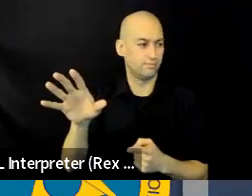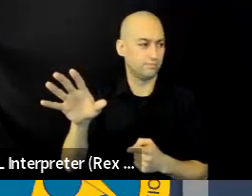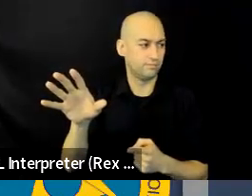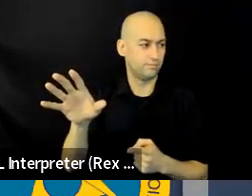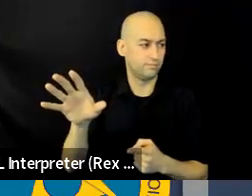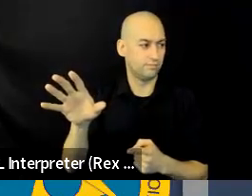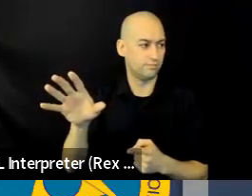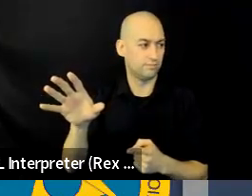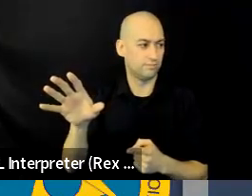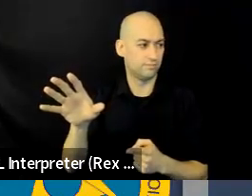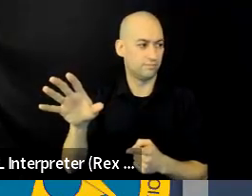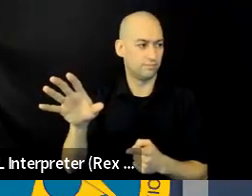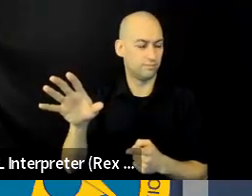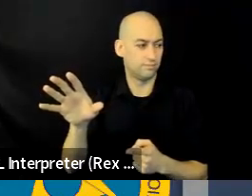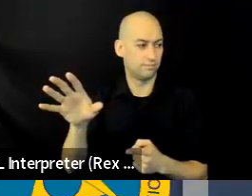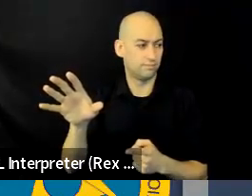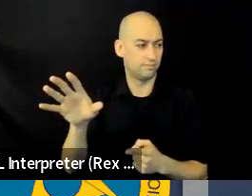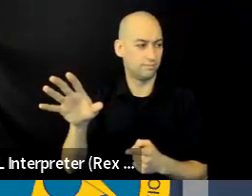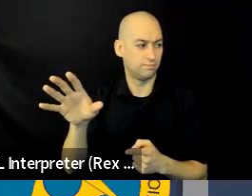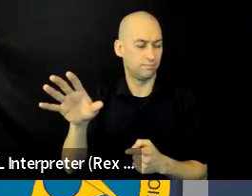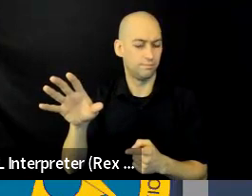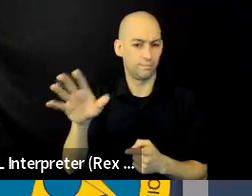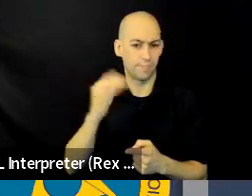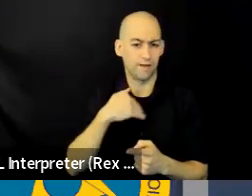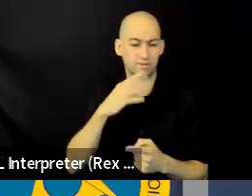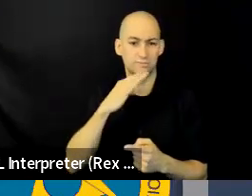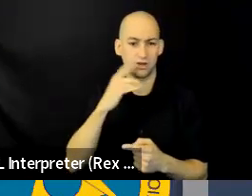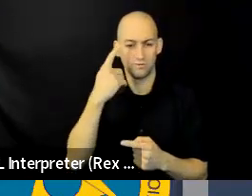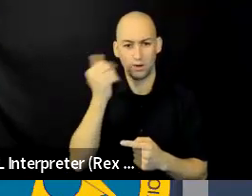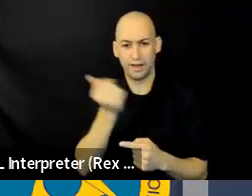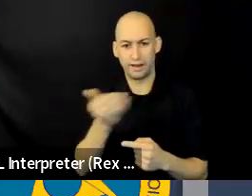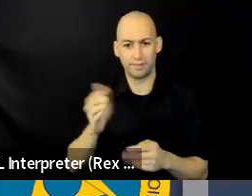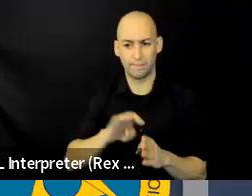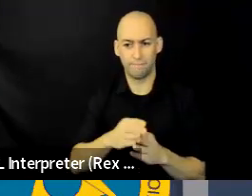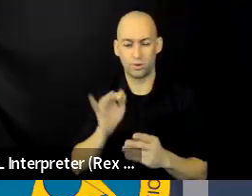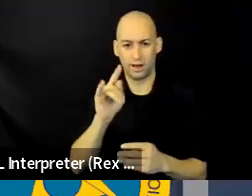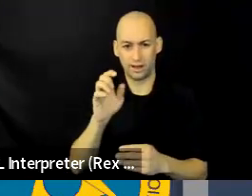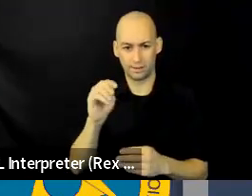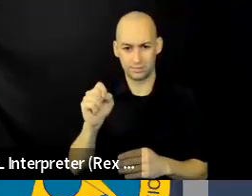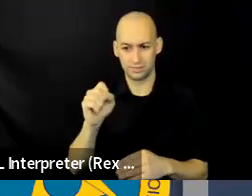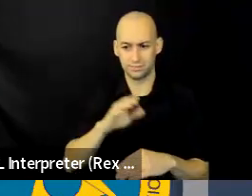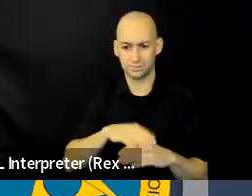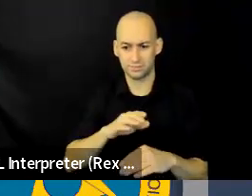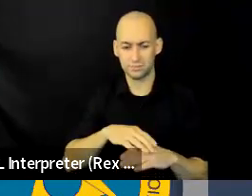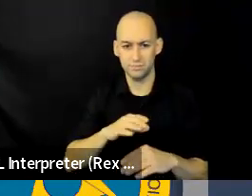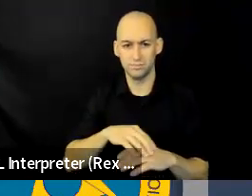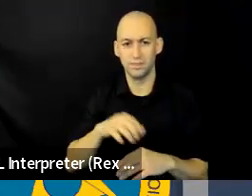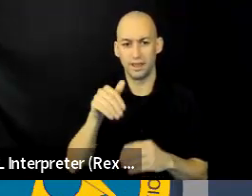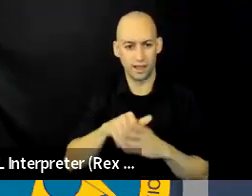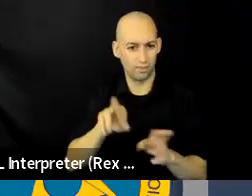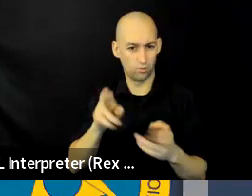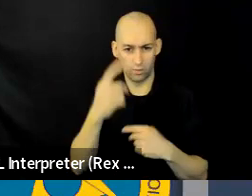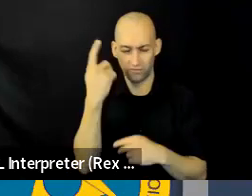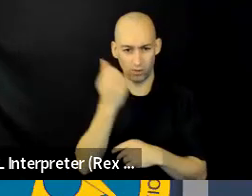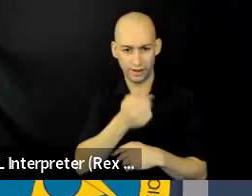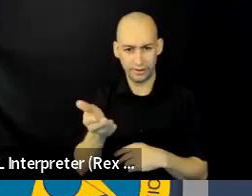Great. Do we have speakers on any of those book items? We do not. Good. In the room for any of those book items?